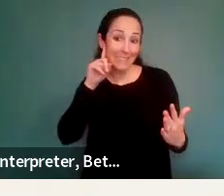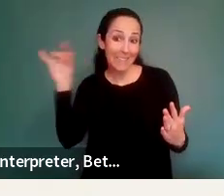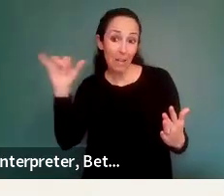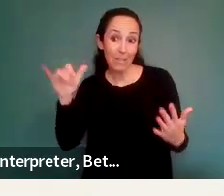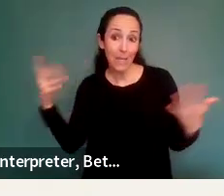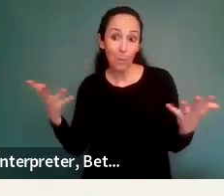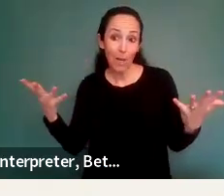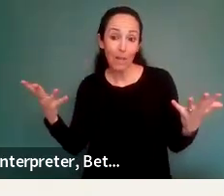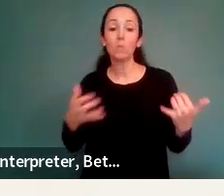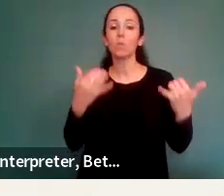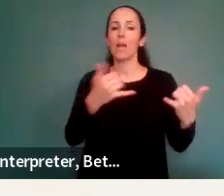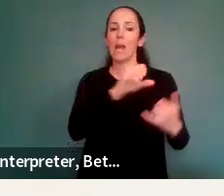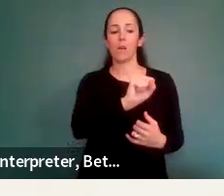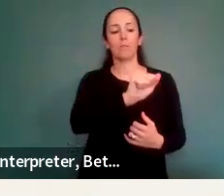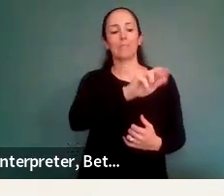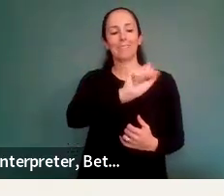your share so I can share mine.